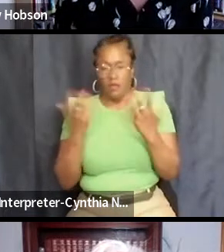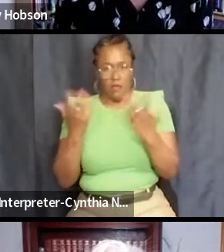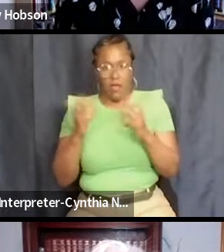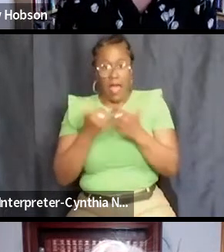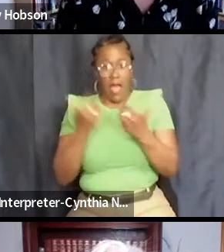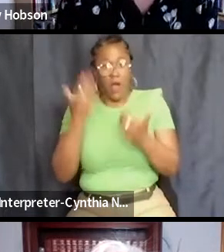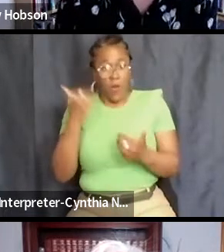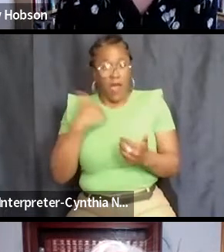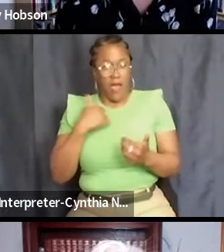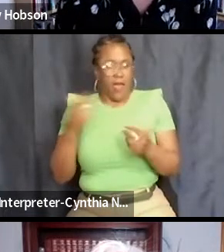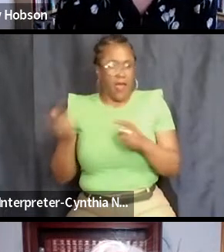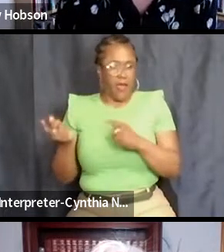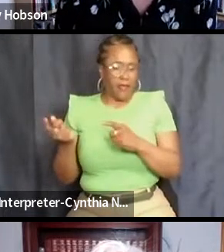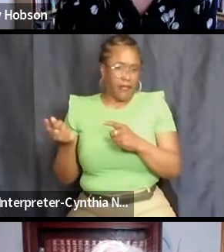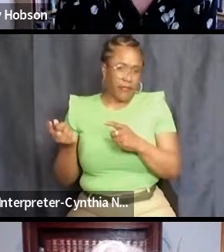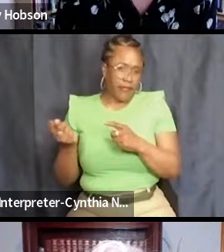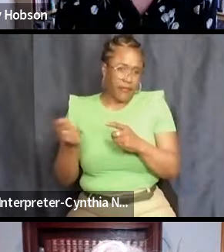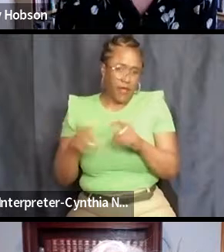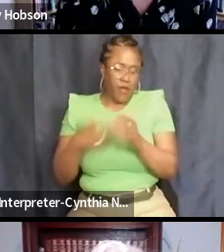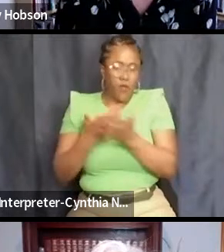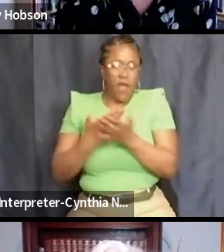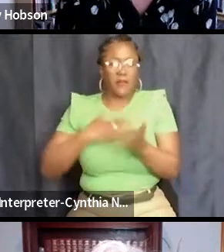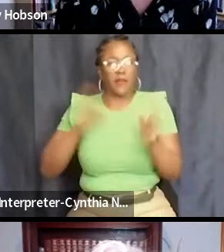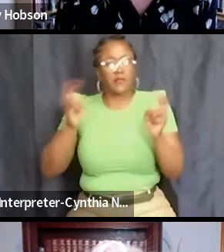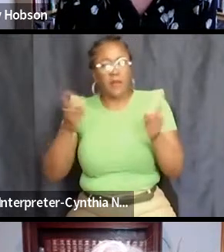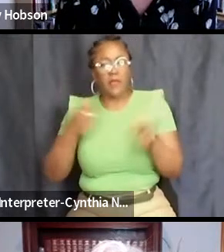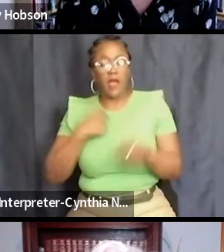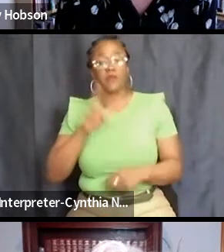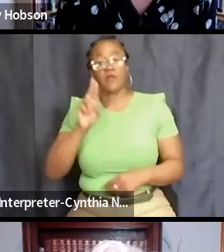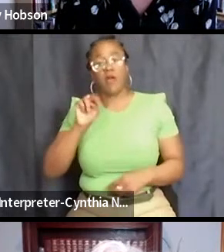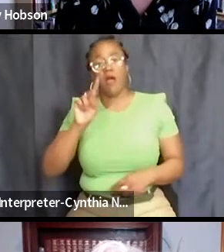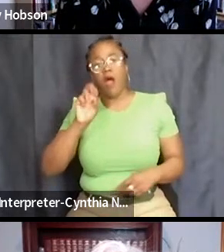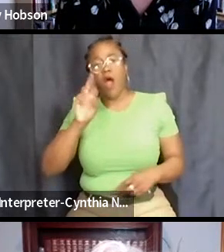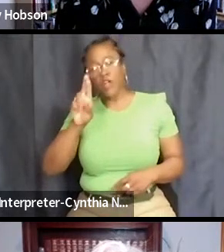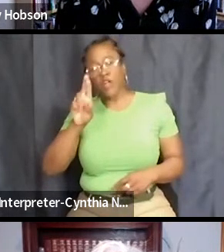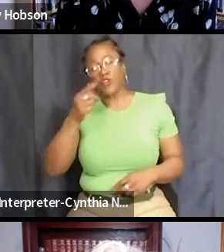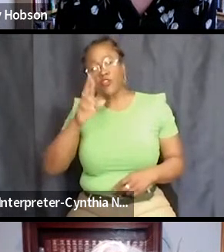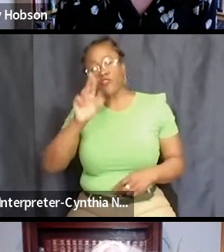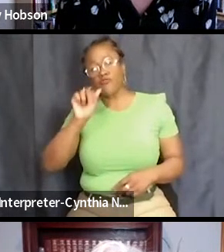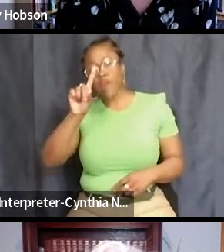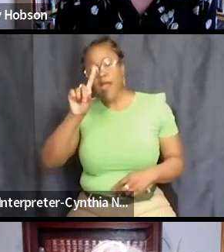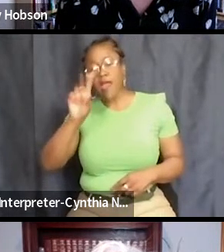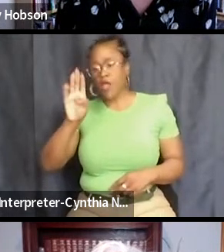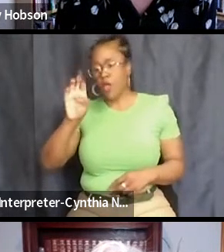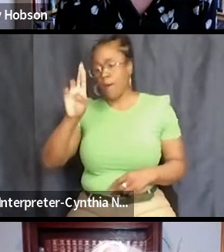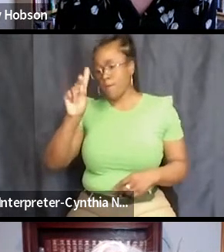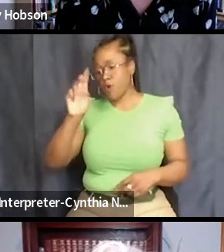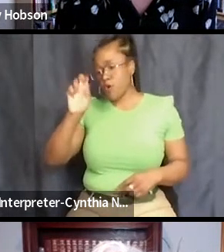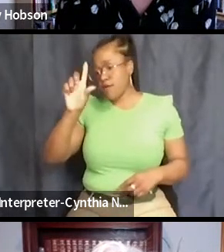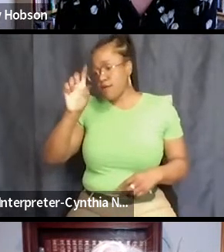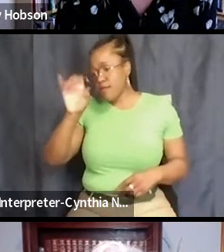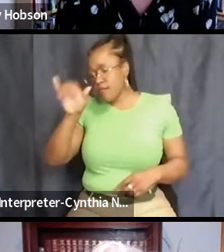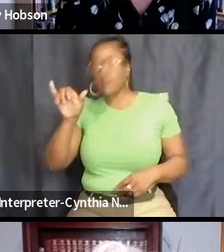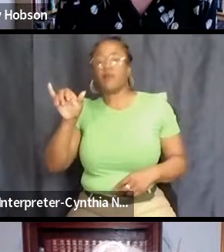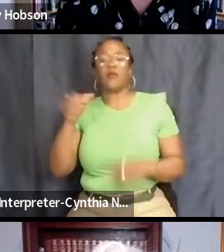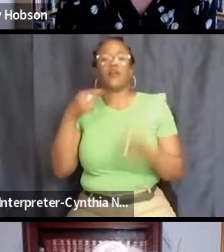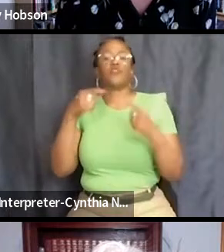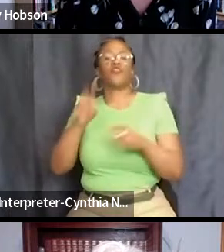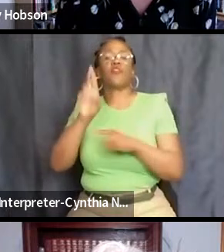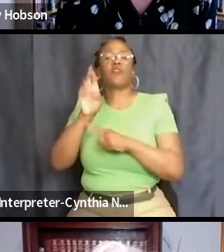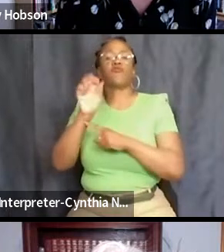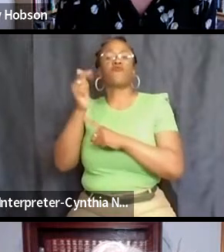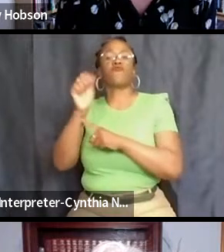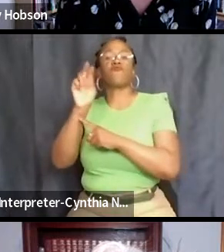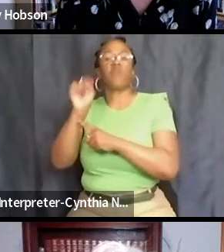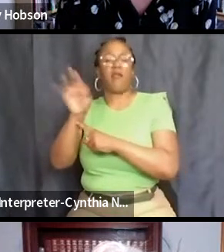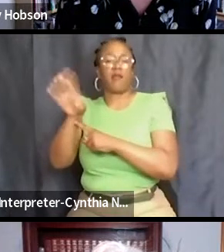to my topic. I was an undergrad at Berkeley and a law student during the Reagan Revolution. And